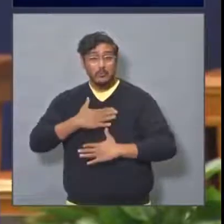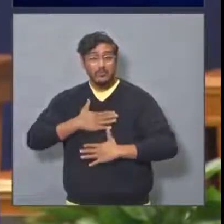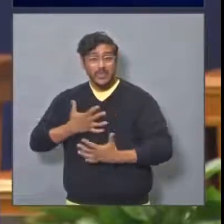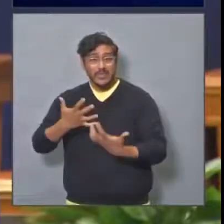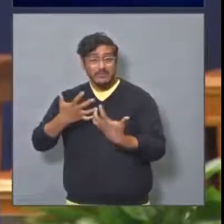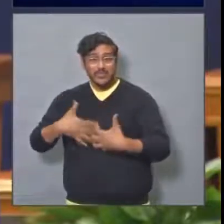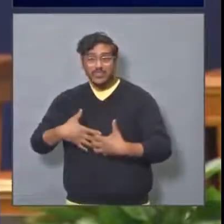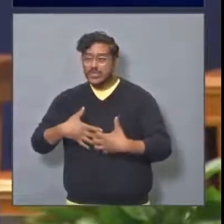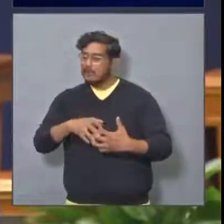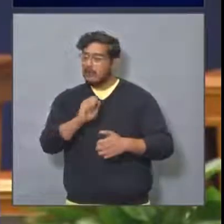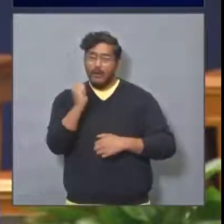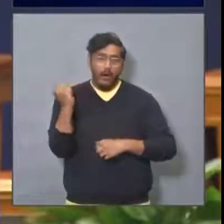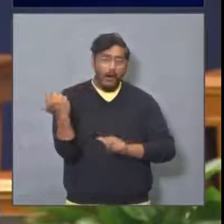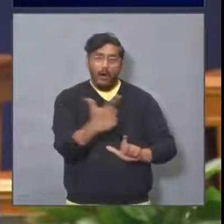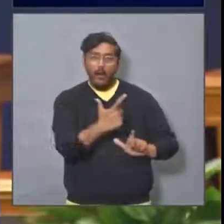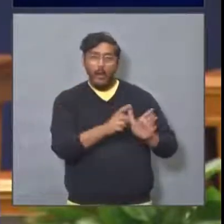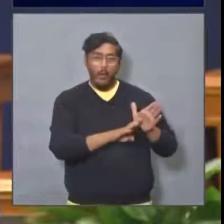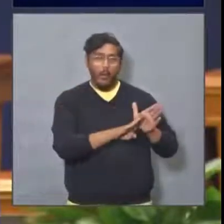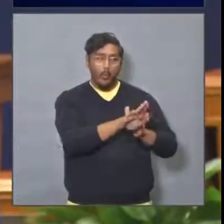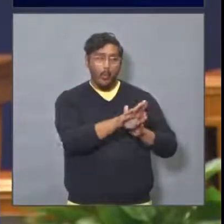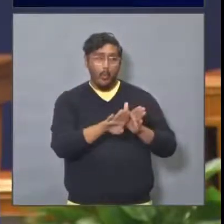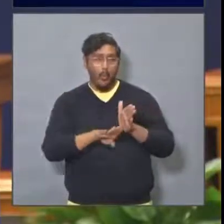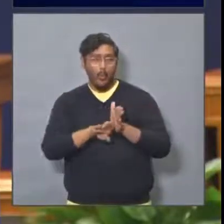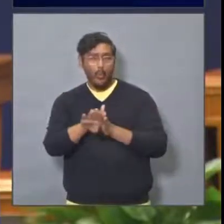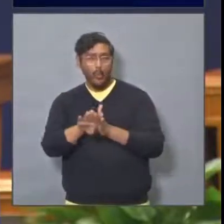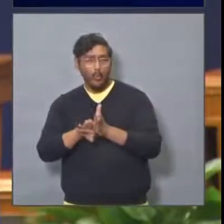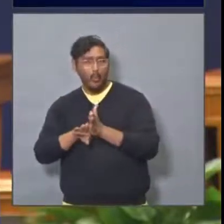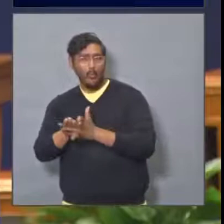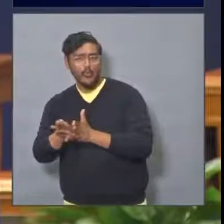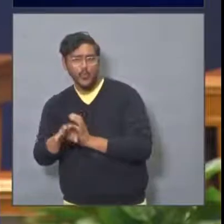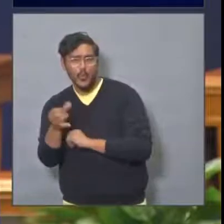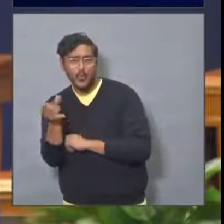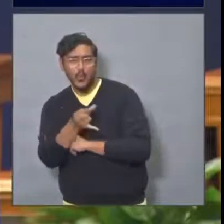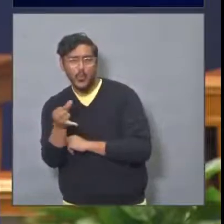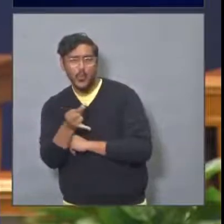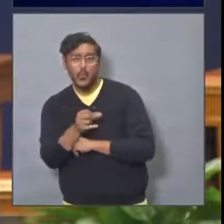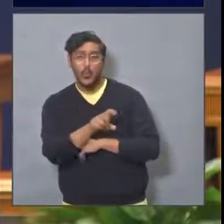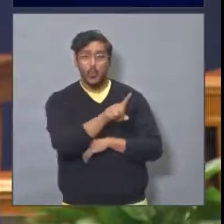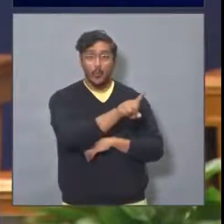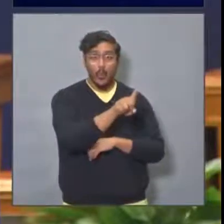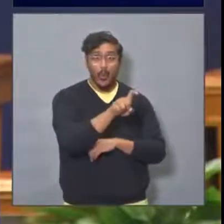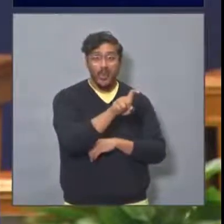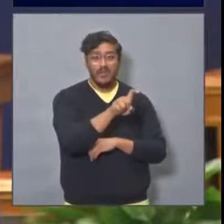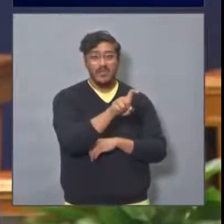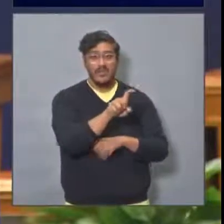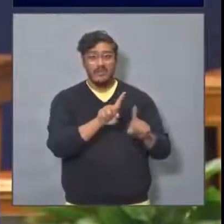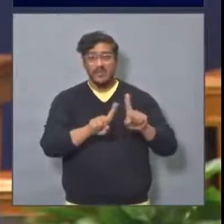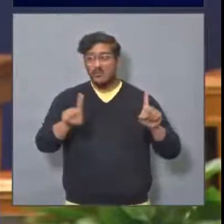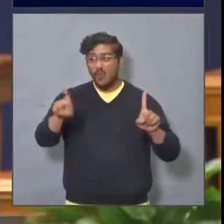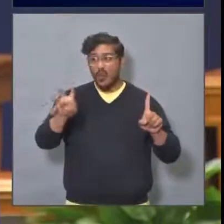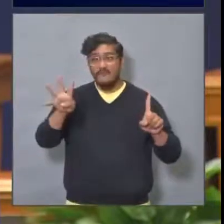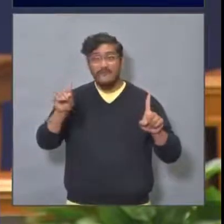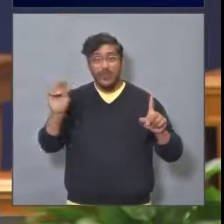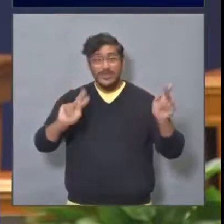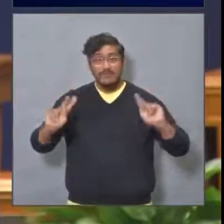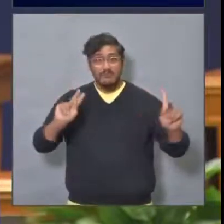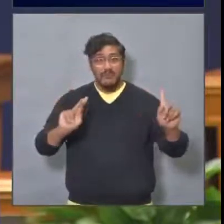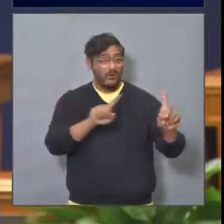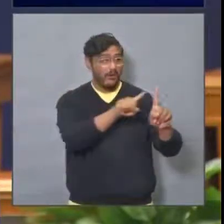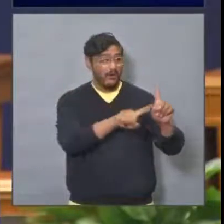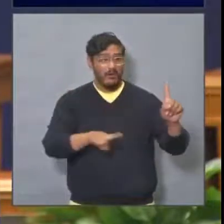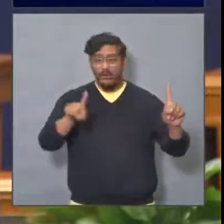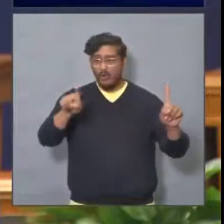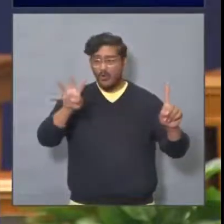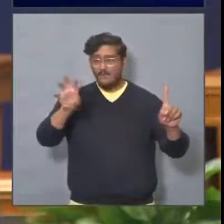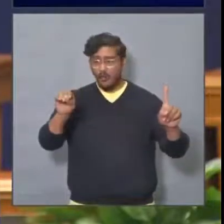up at a concerning rate. Modeling suggests that 1 in 140 Los Angeles County residents are currently infected